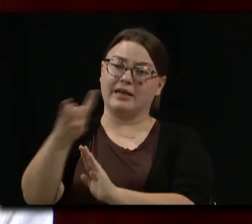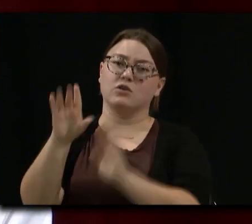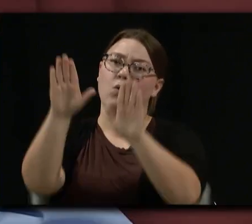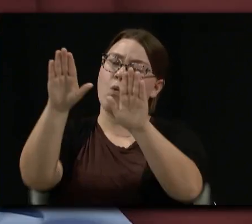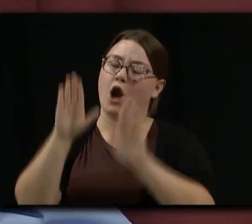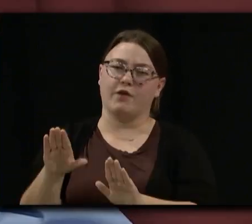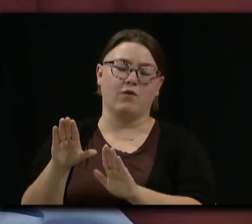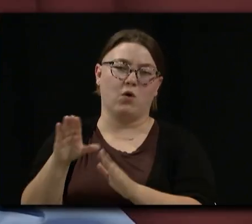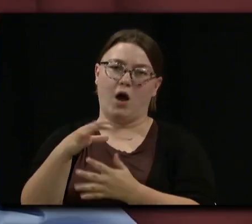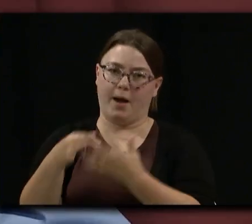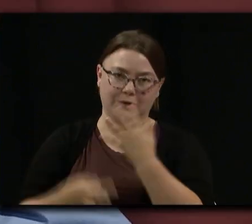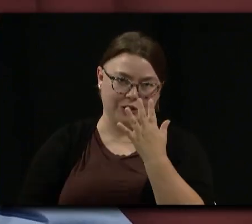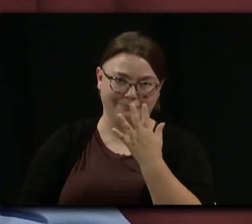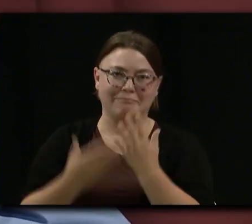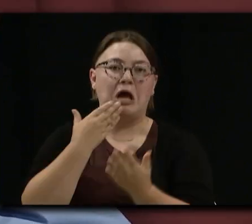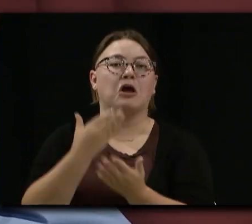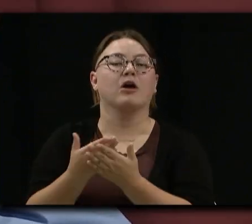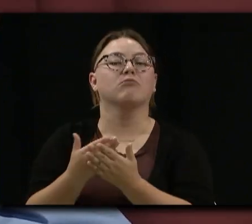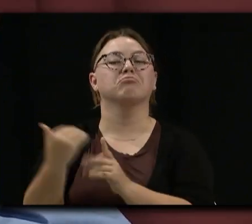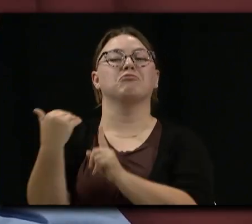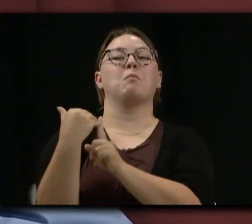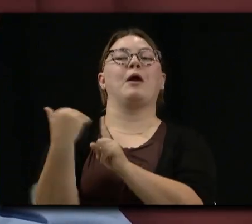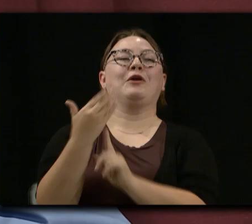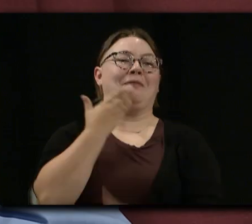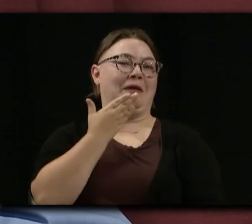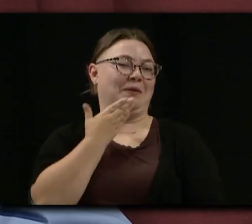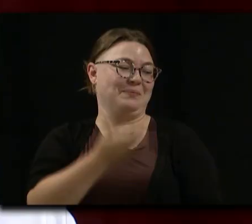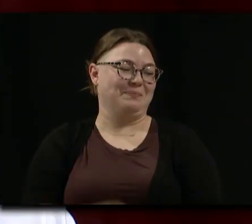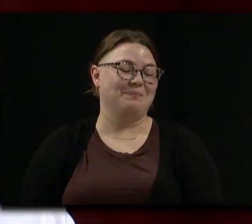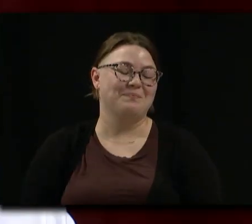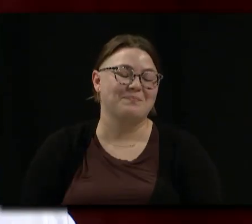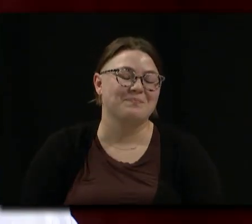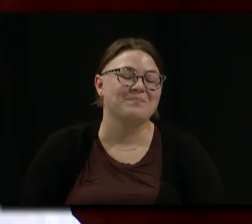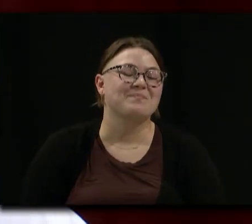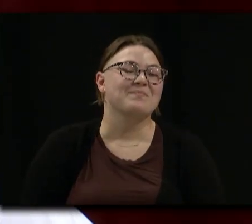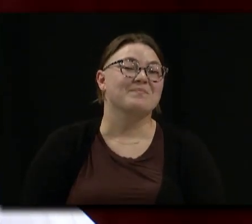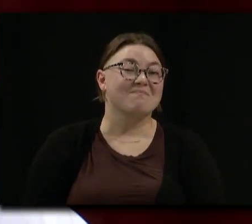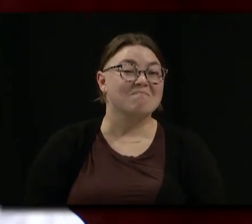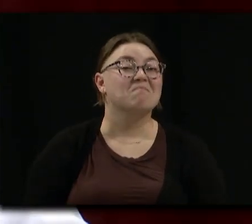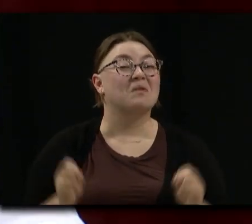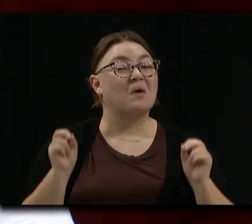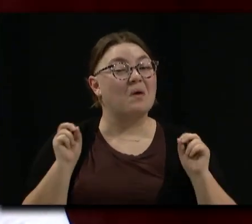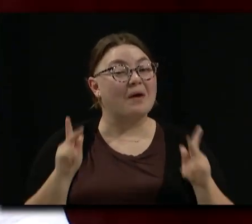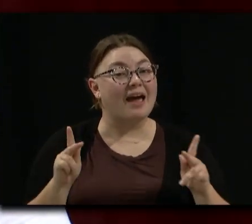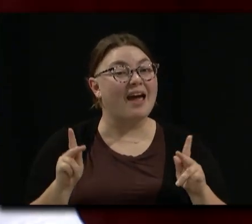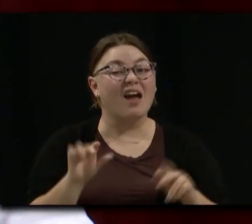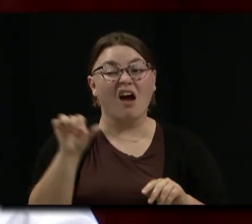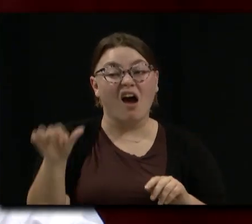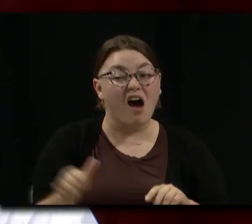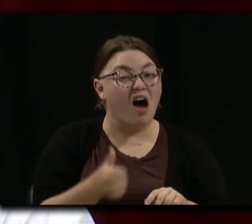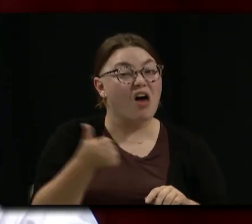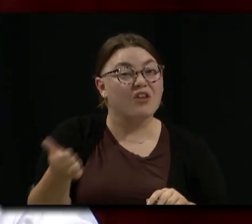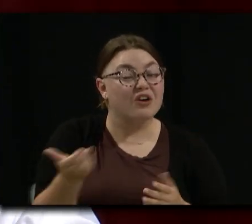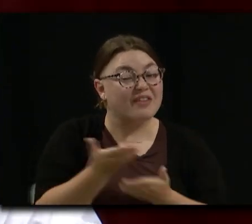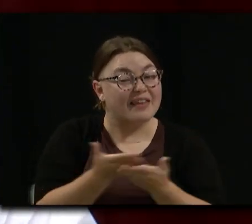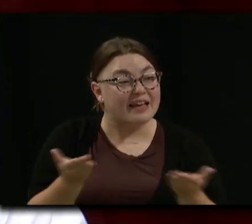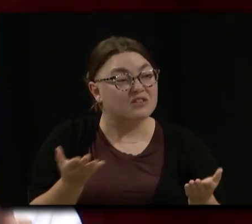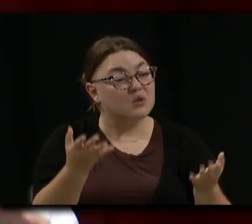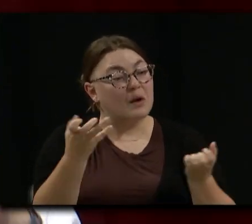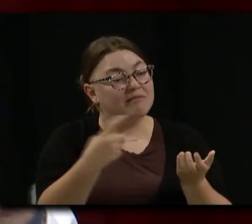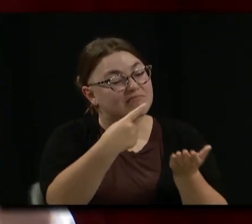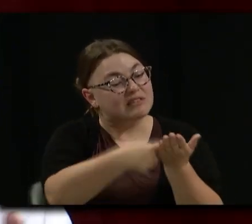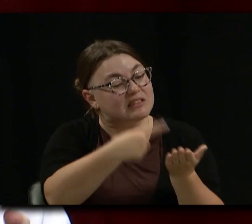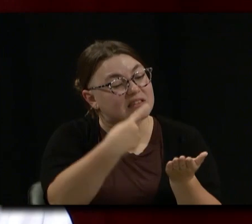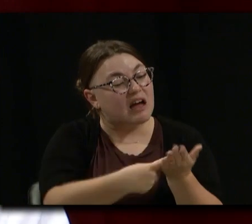that point. A good reminder. I appreciate that. Yeah, thank you. So, all right, any other observations, maybe any